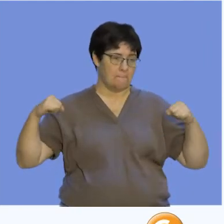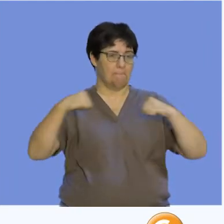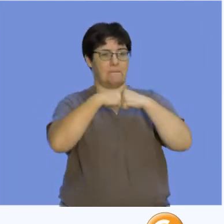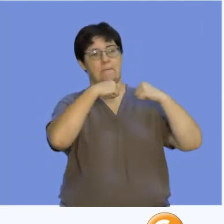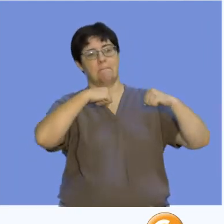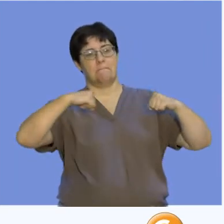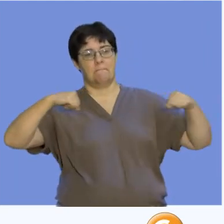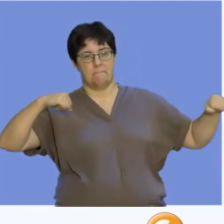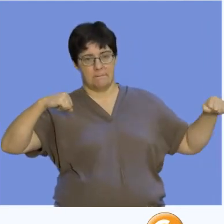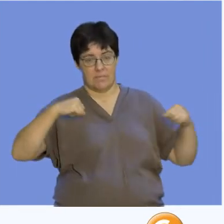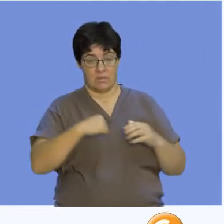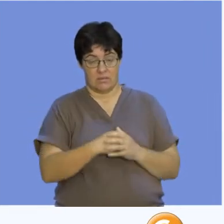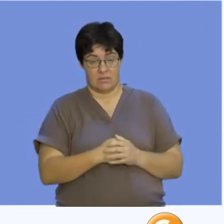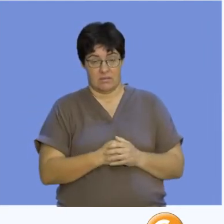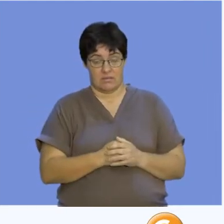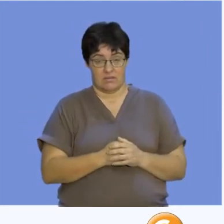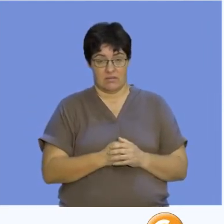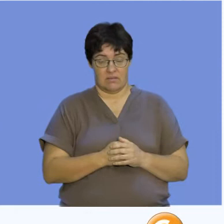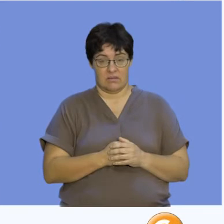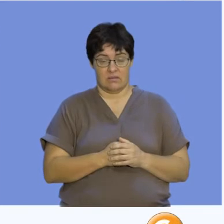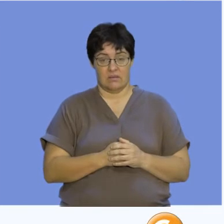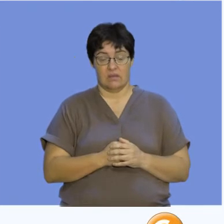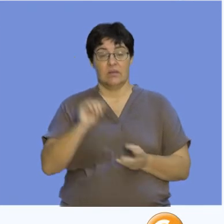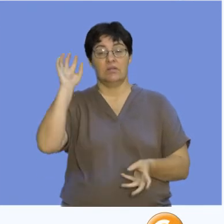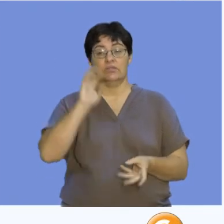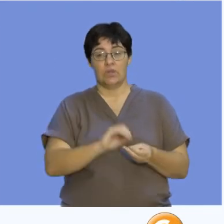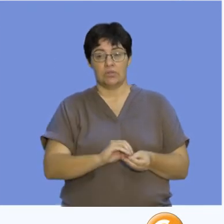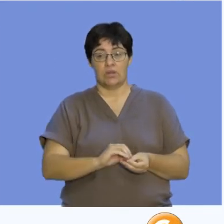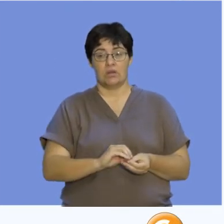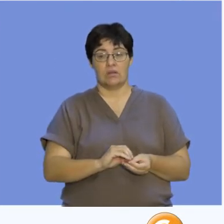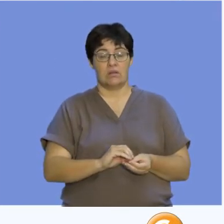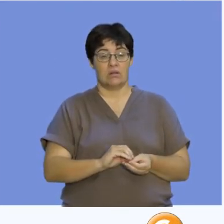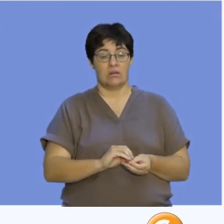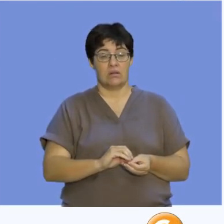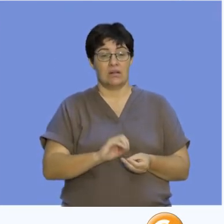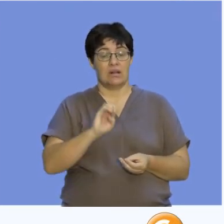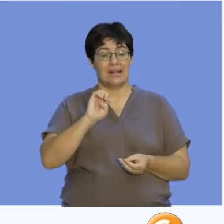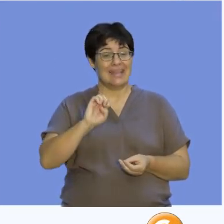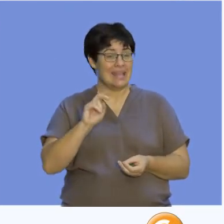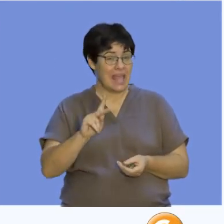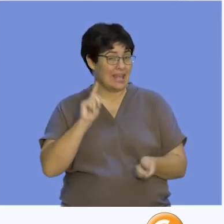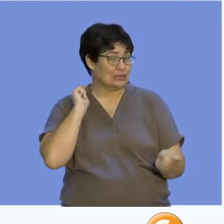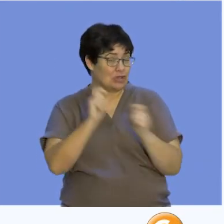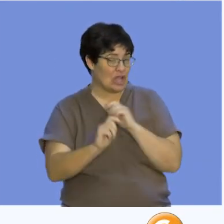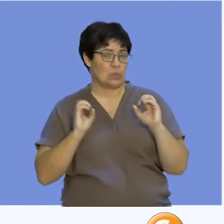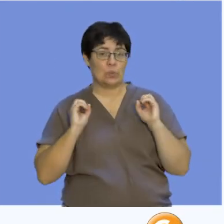Oh, look at that. The total kinetic energy didn't change.